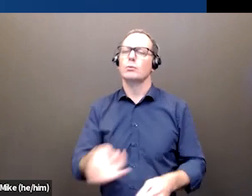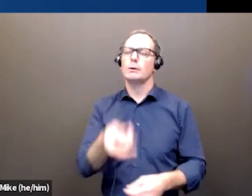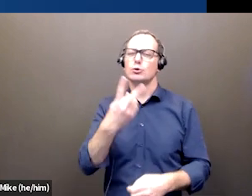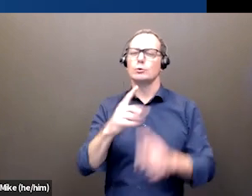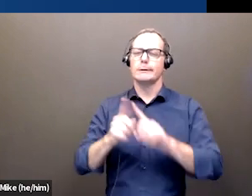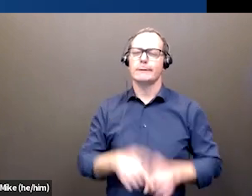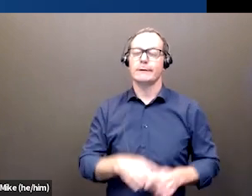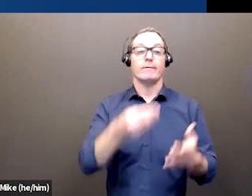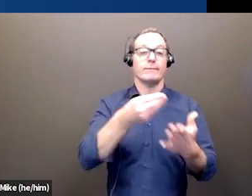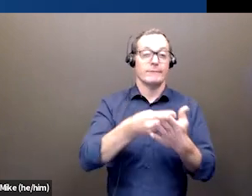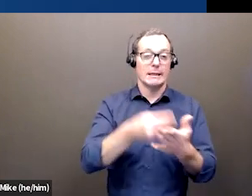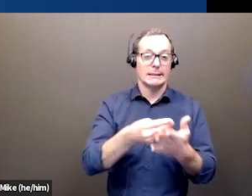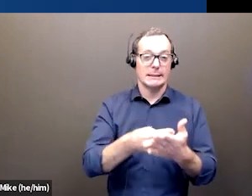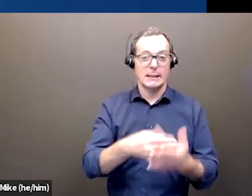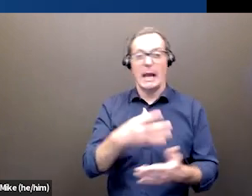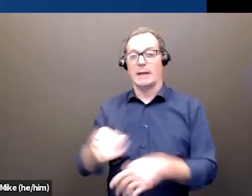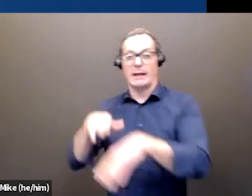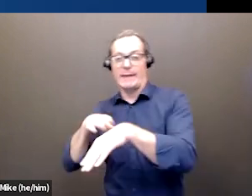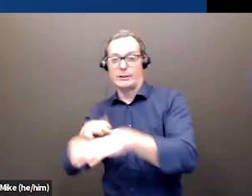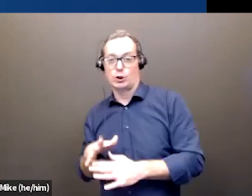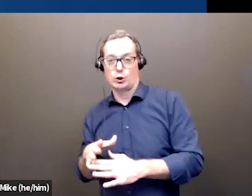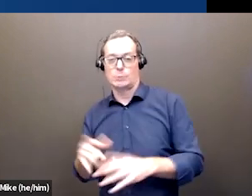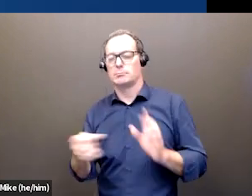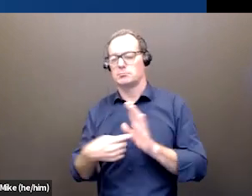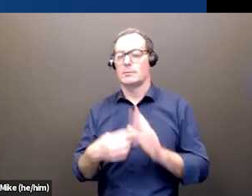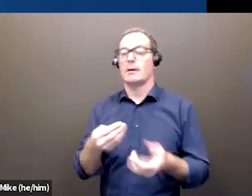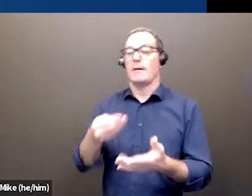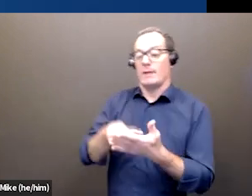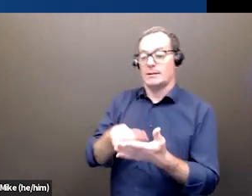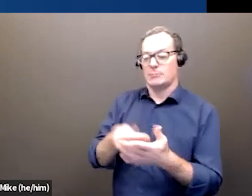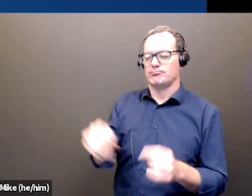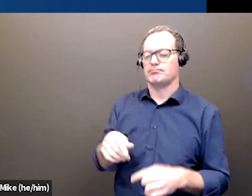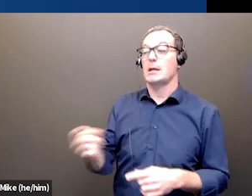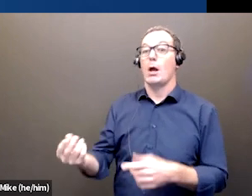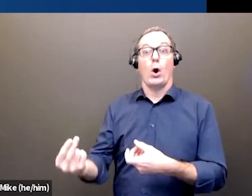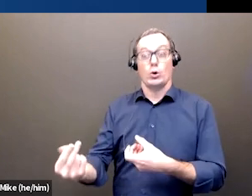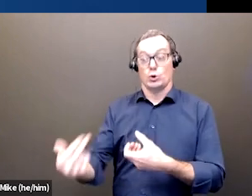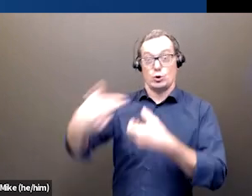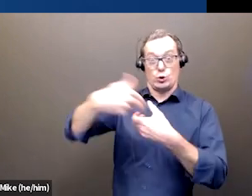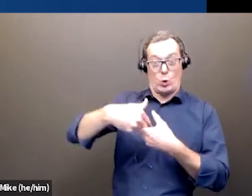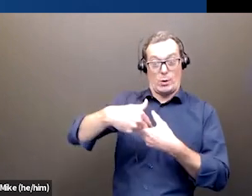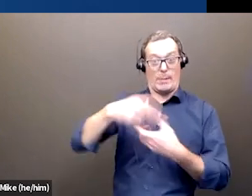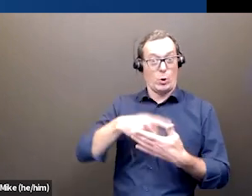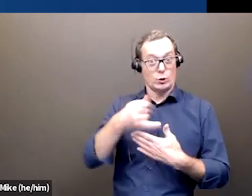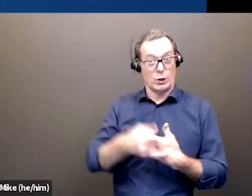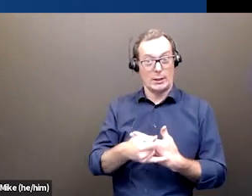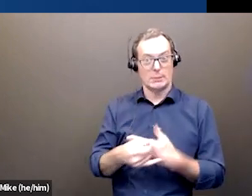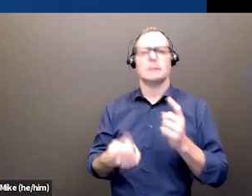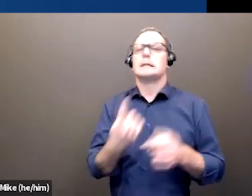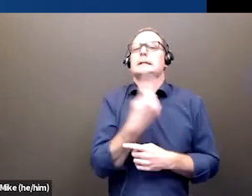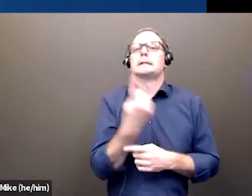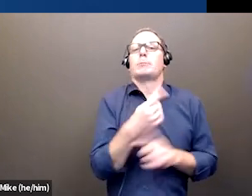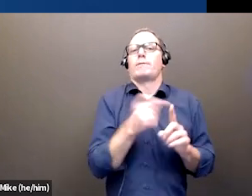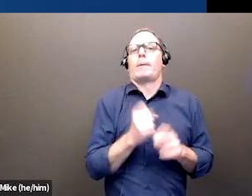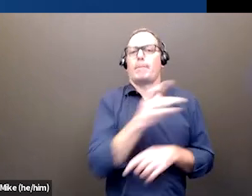everyone who joins the projects are assigned an advisor. And this is someone from the member's province who's knowledgeable about